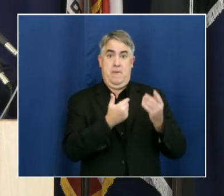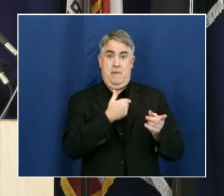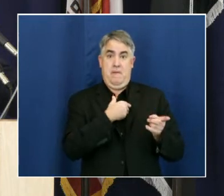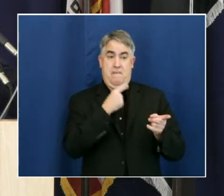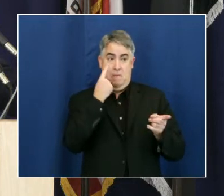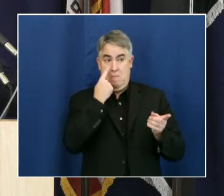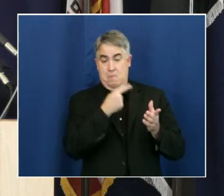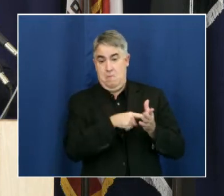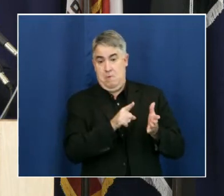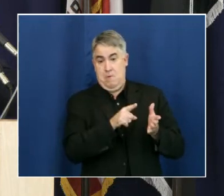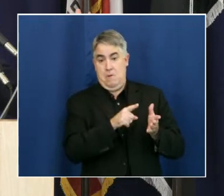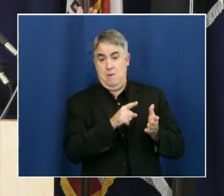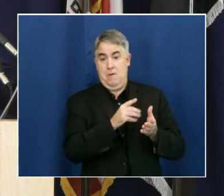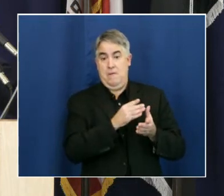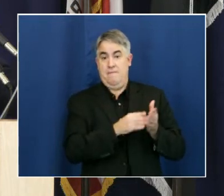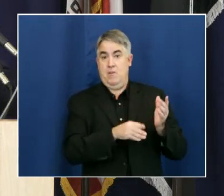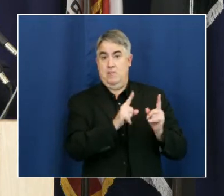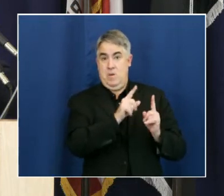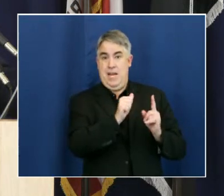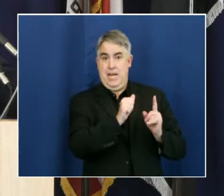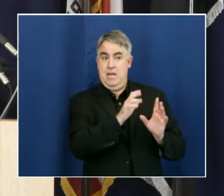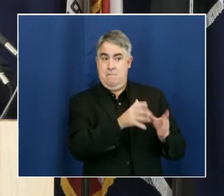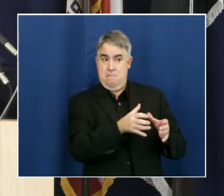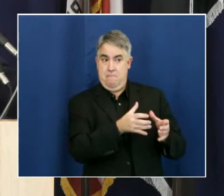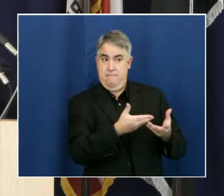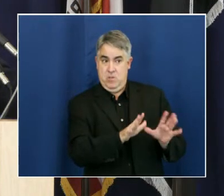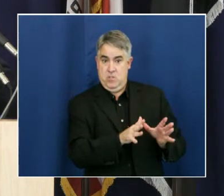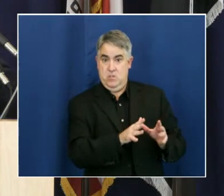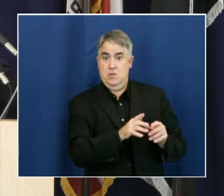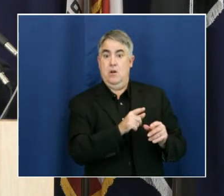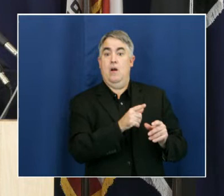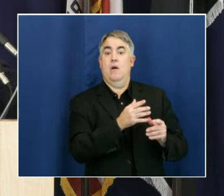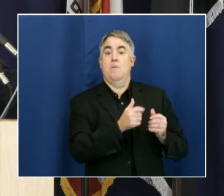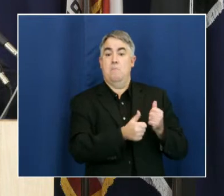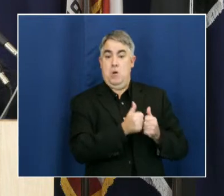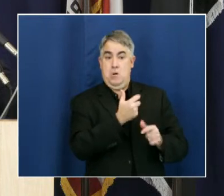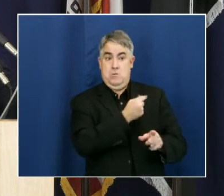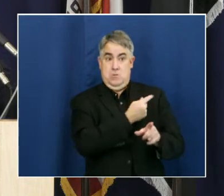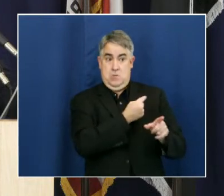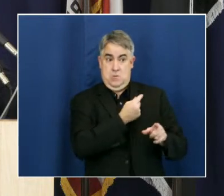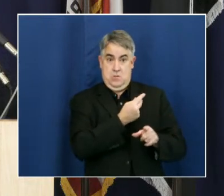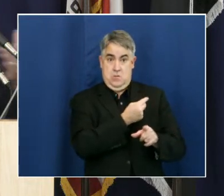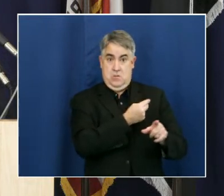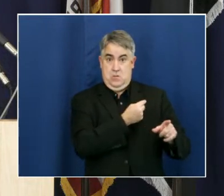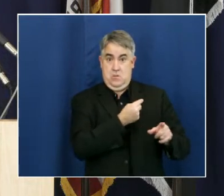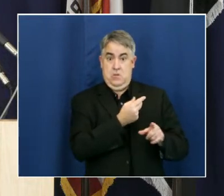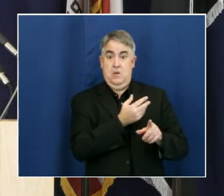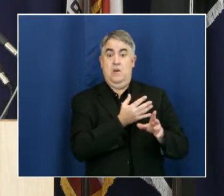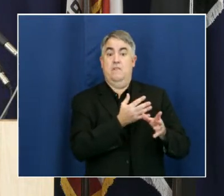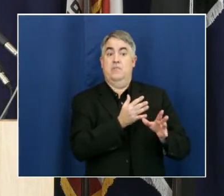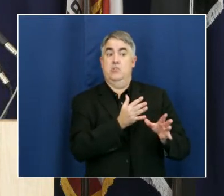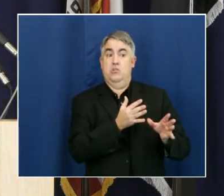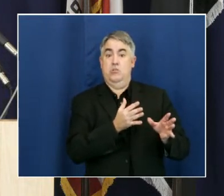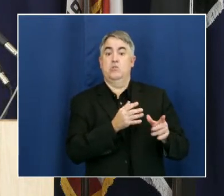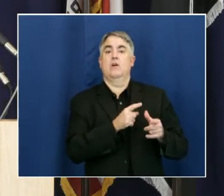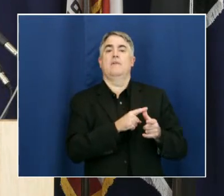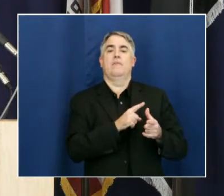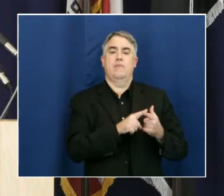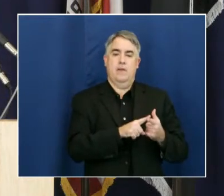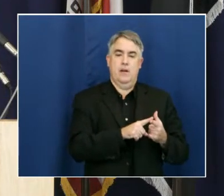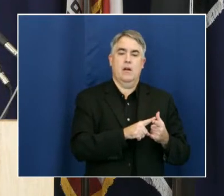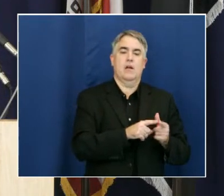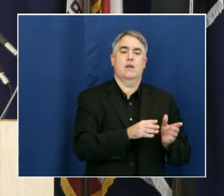Phase 1A, and they have reached most of the individuals in that particular category, and now they can